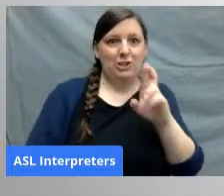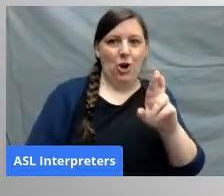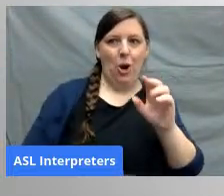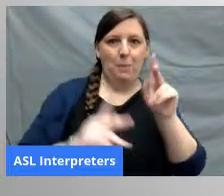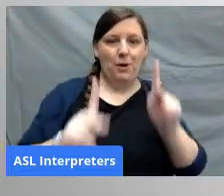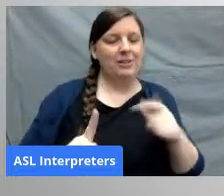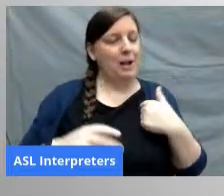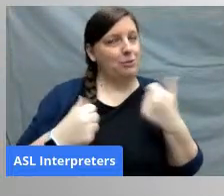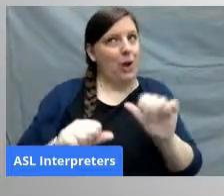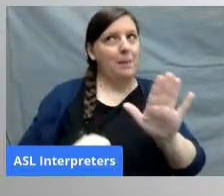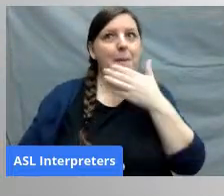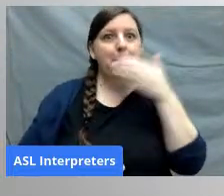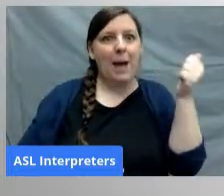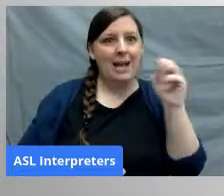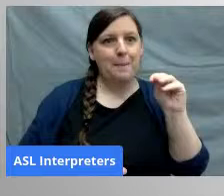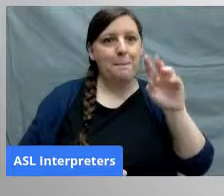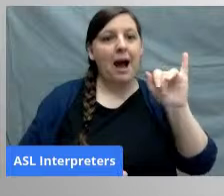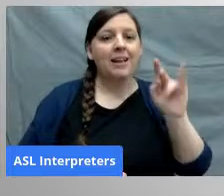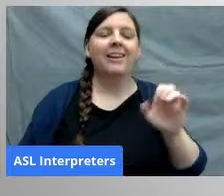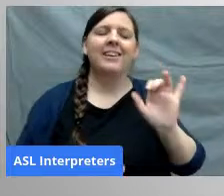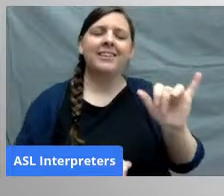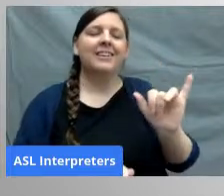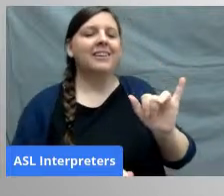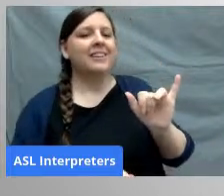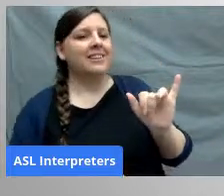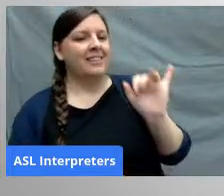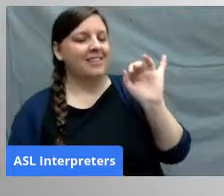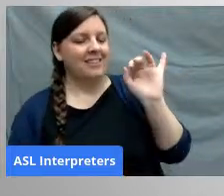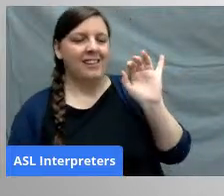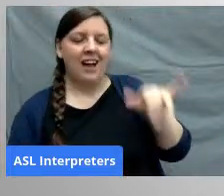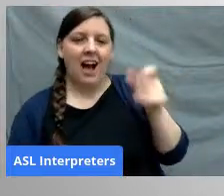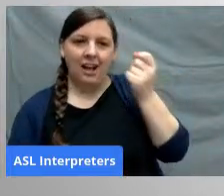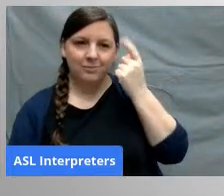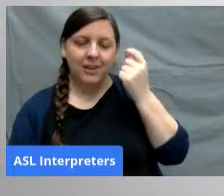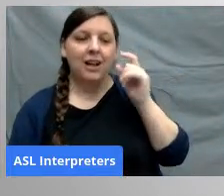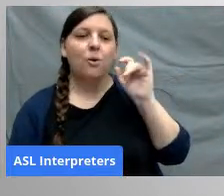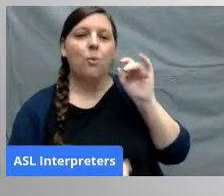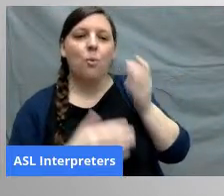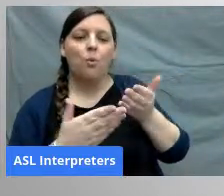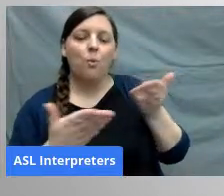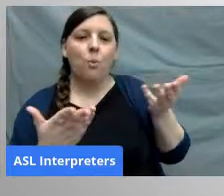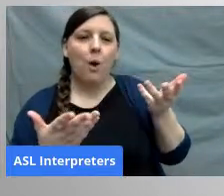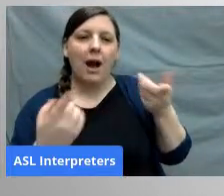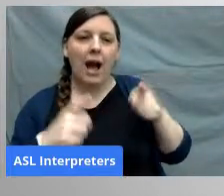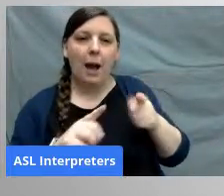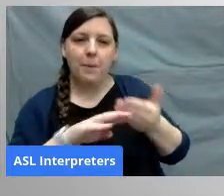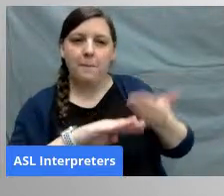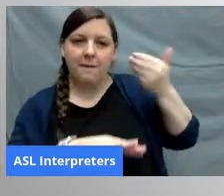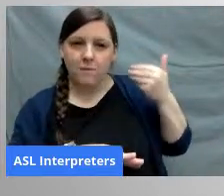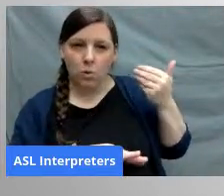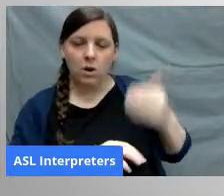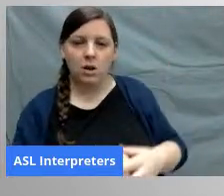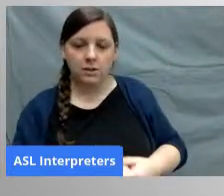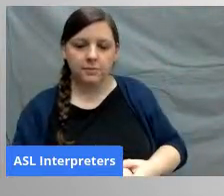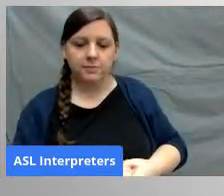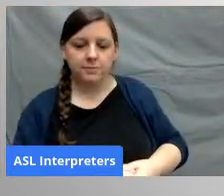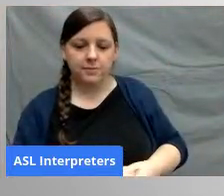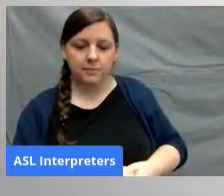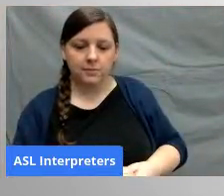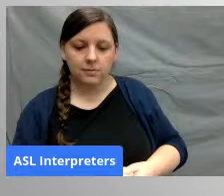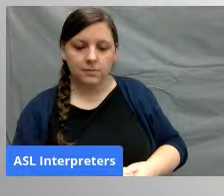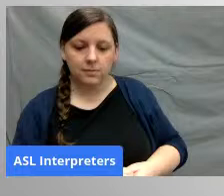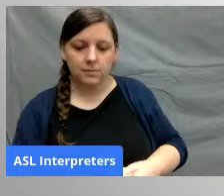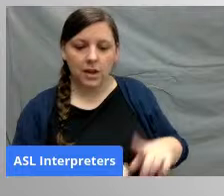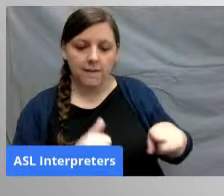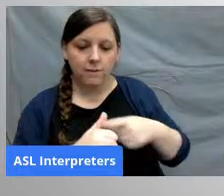okay. wrong. I'm sorry. So what I understand was happened before is first there's sort of the tier one